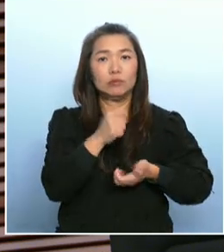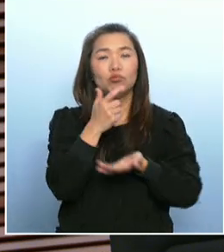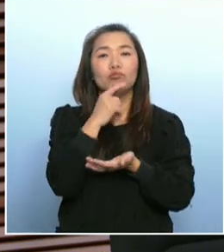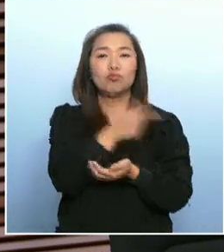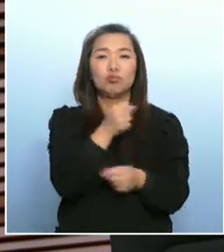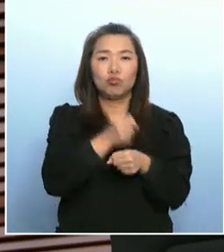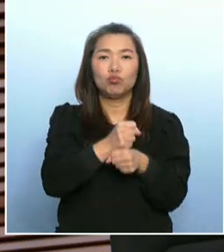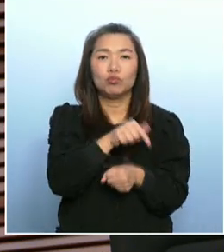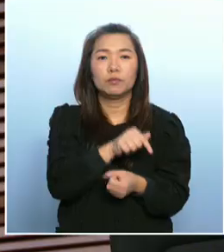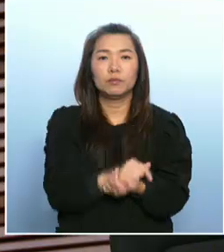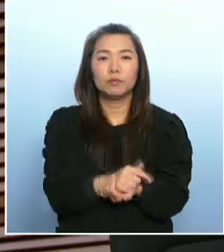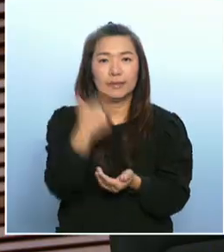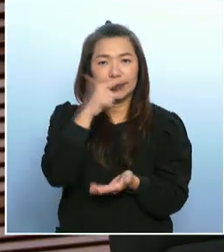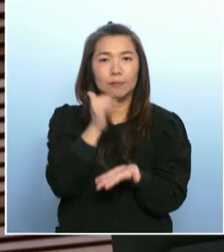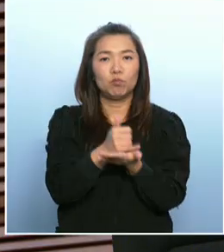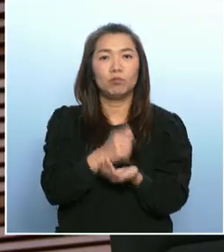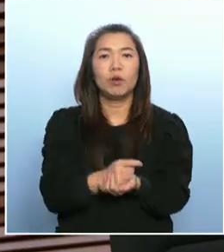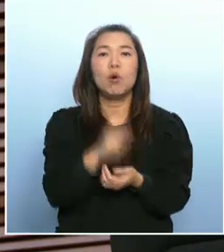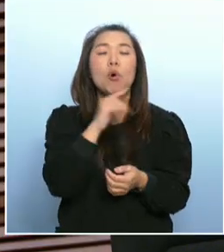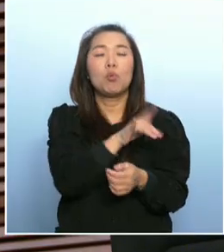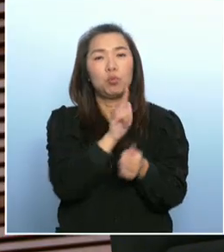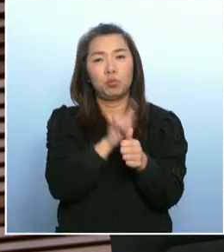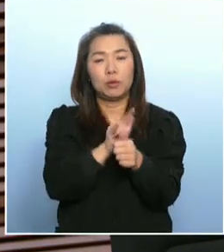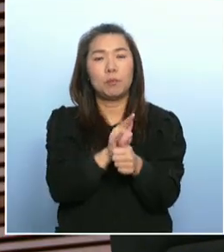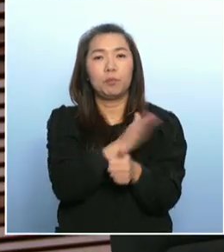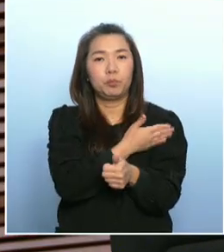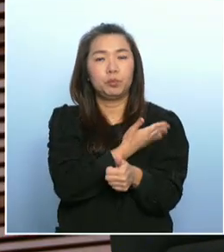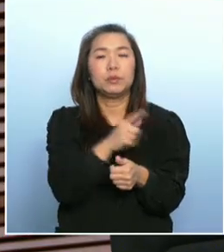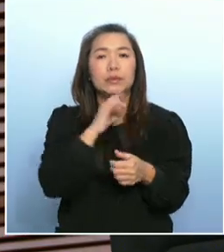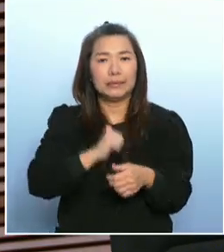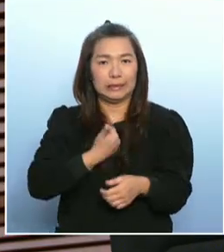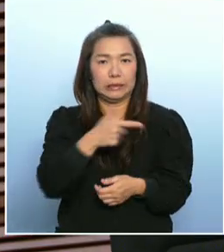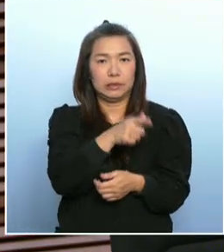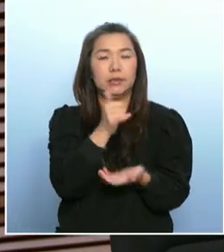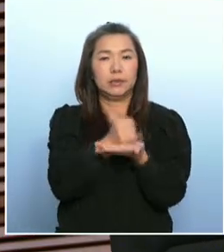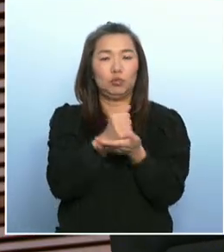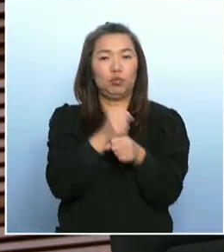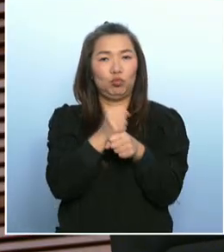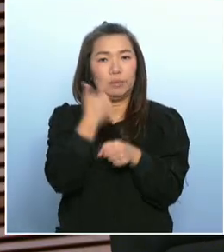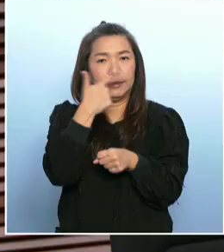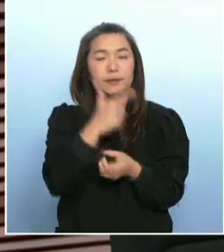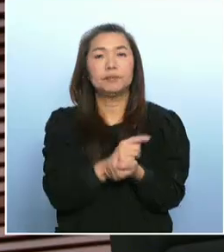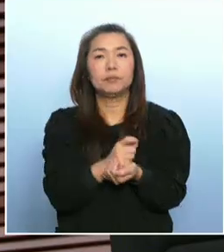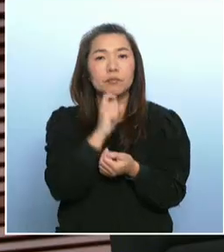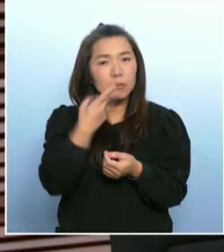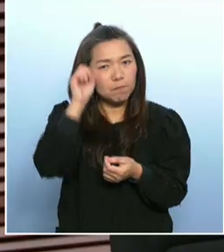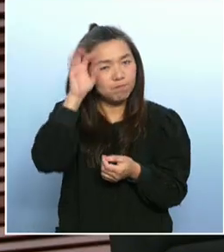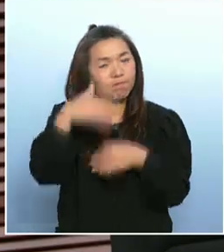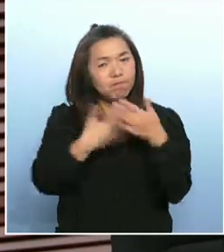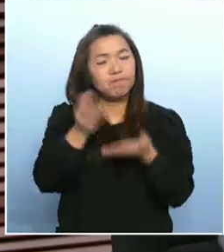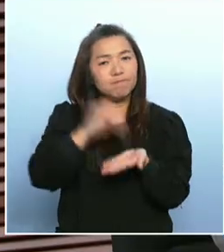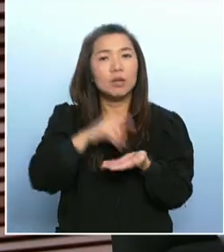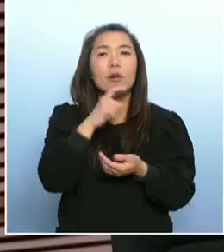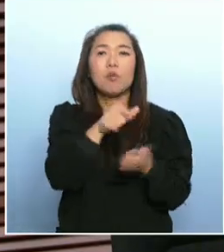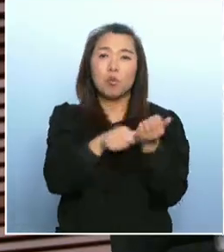the SWD, including establishing a brand new professional rank of Health and Care Practitioners, HCP. We're going to implement